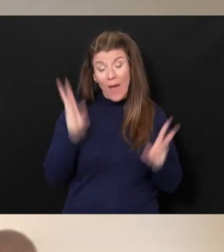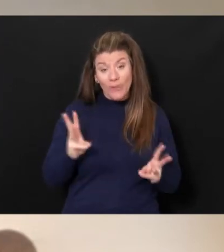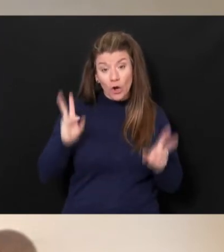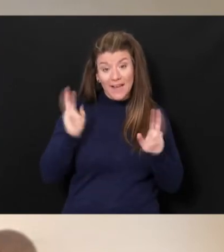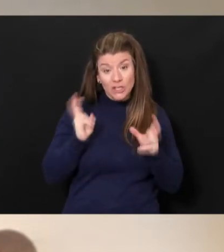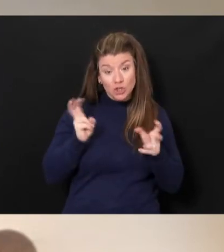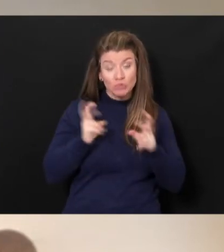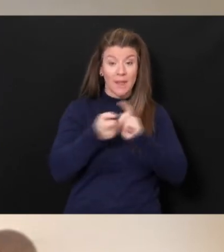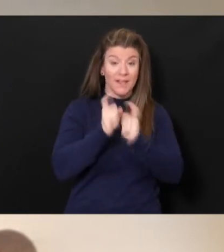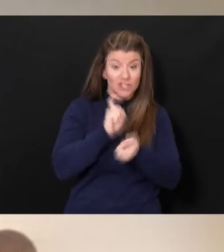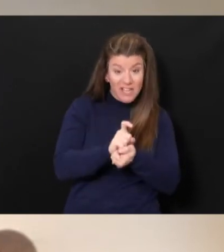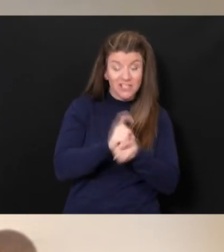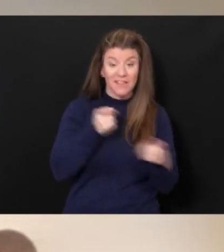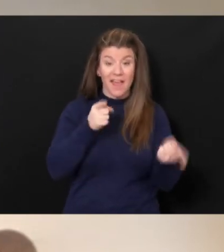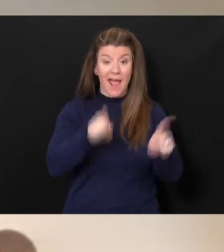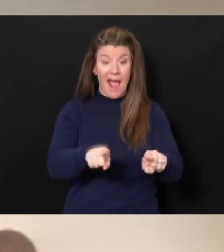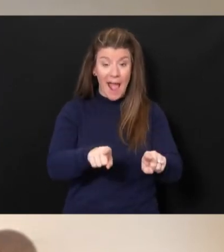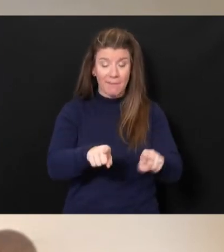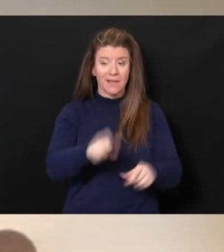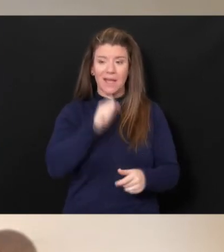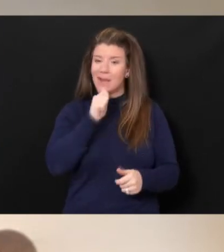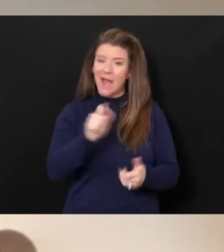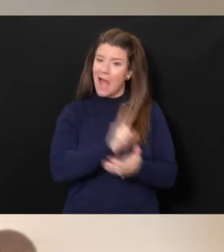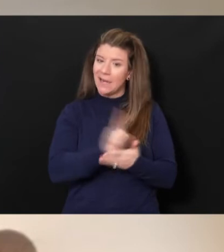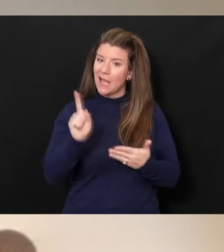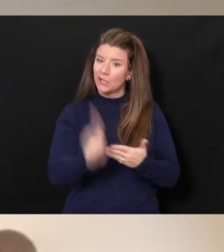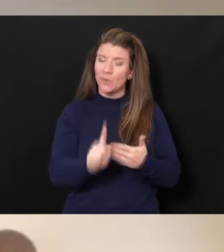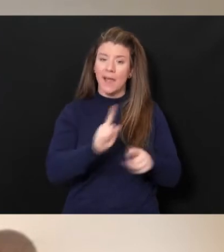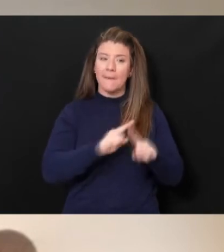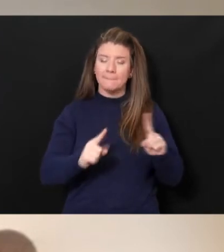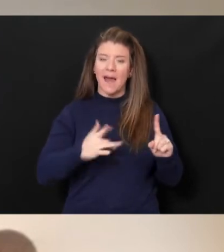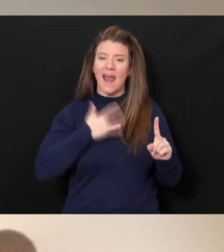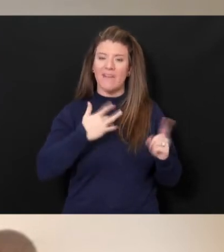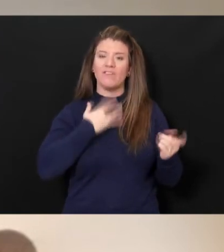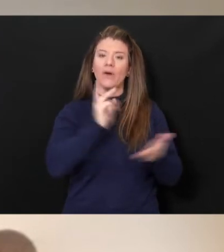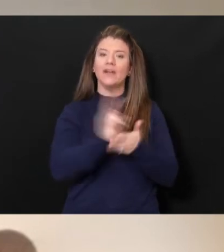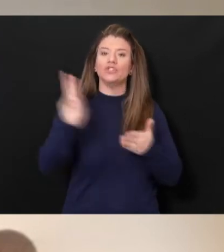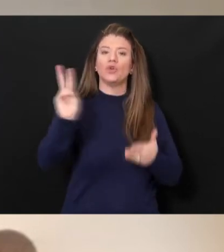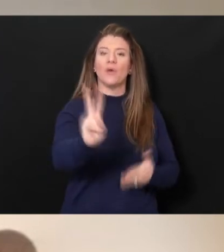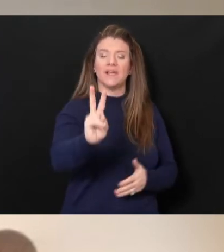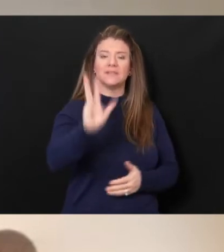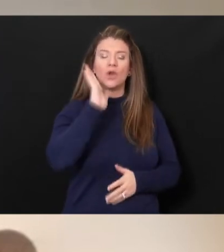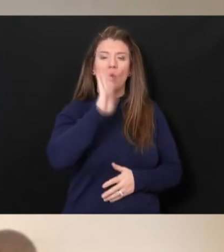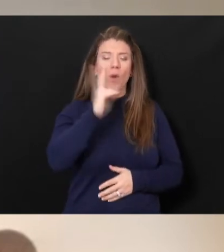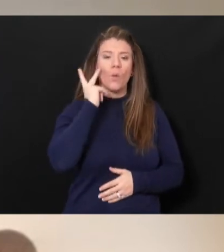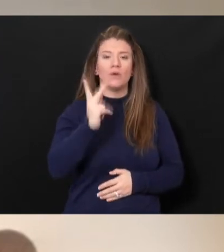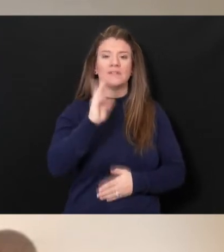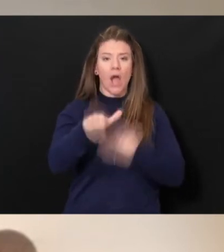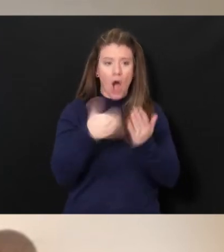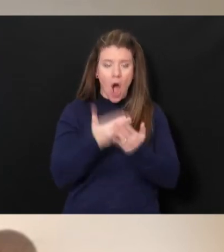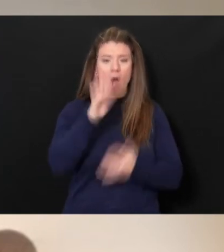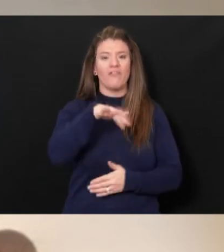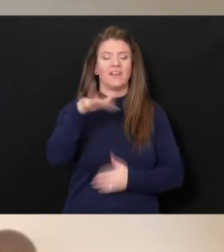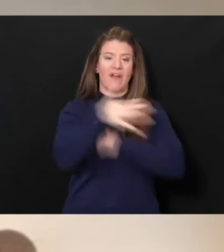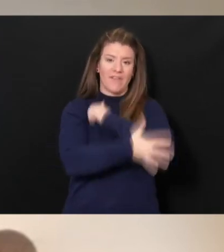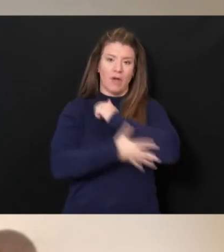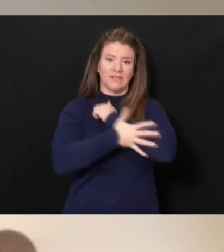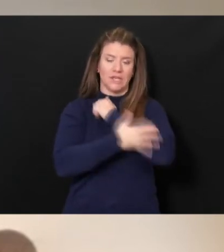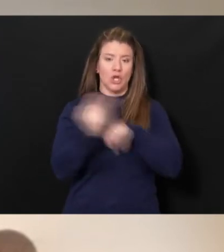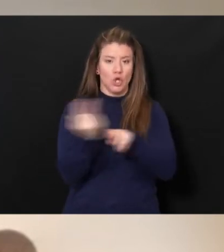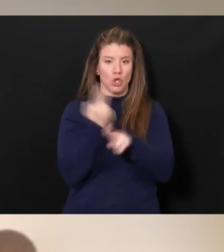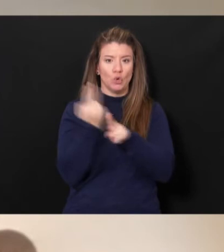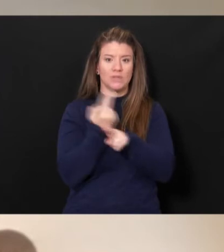and the changes that occurred, not next week, but I think in the next 2 weeks, we'll see all 55 counties